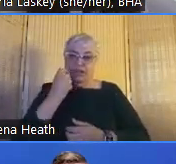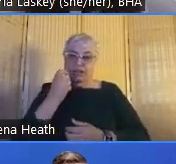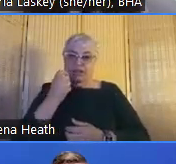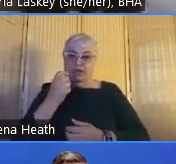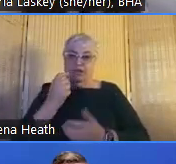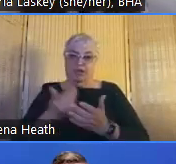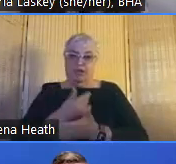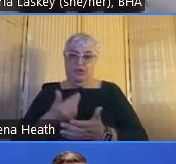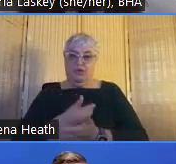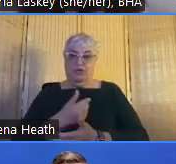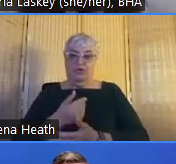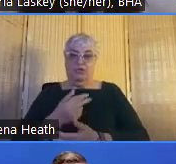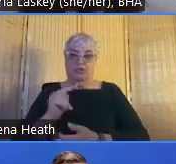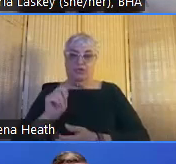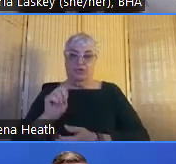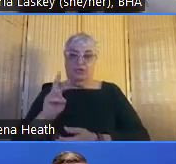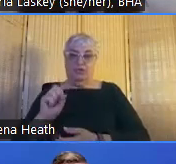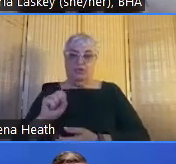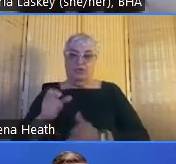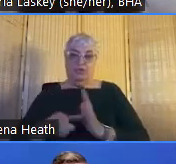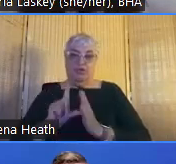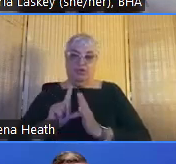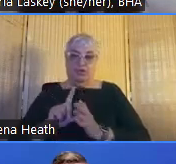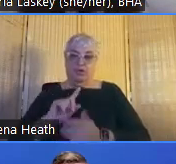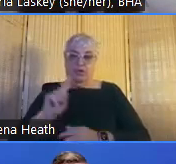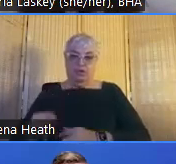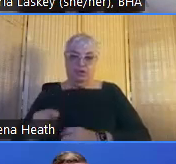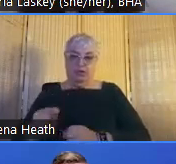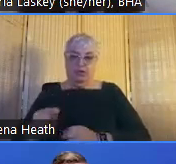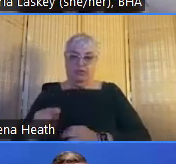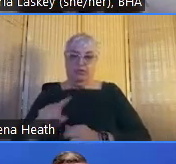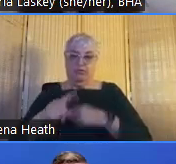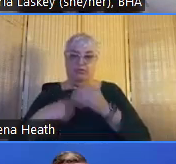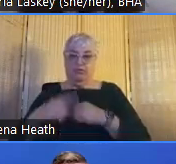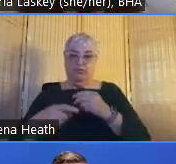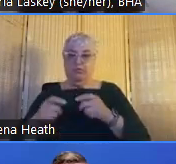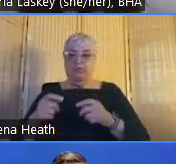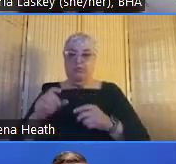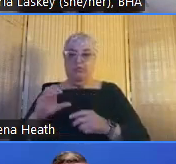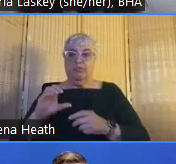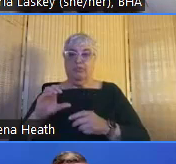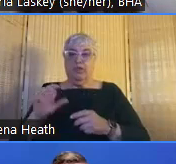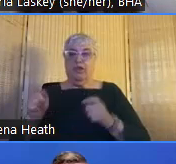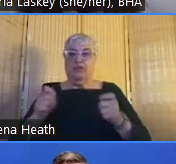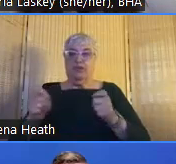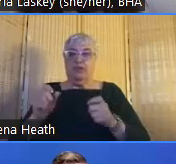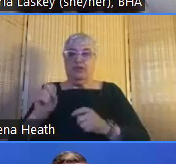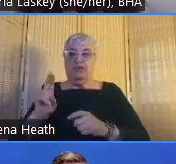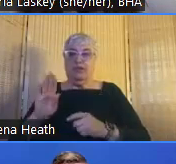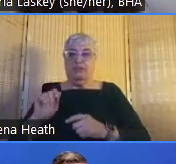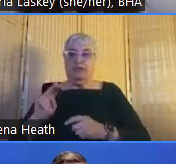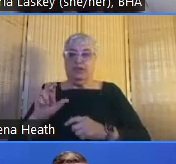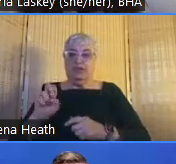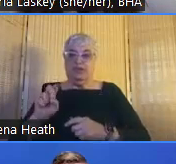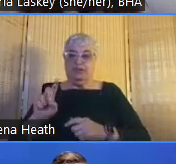want to, there was one other question from earlier regarding the controlled substance license and